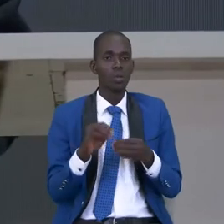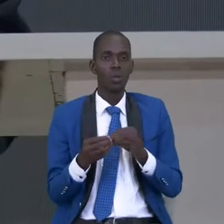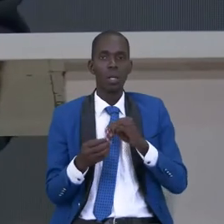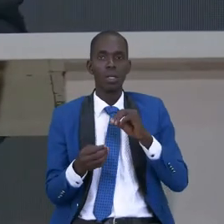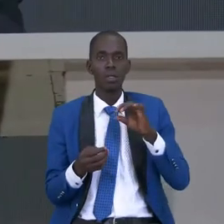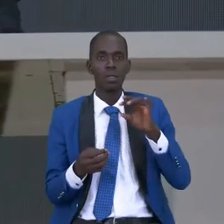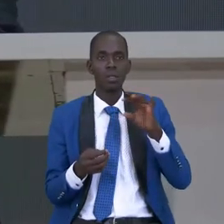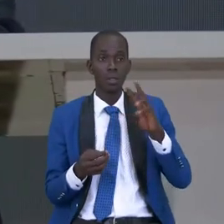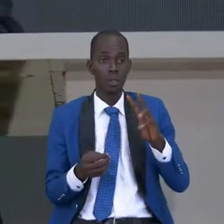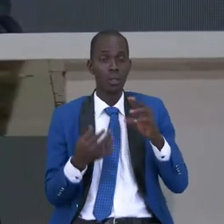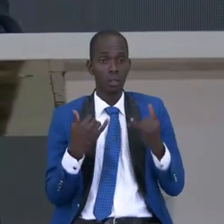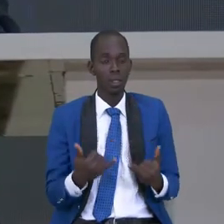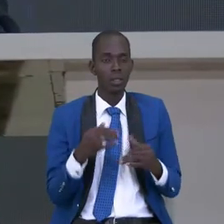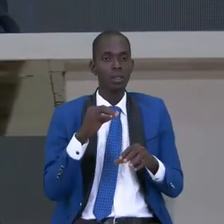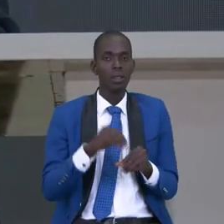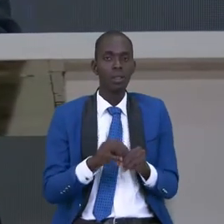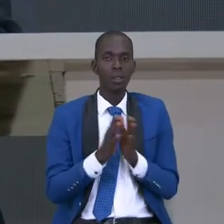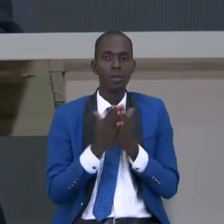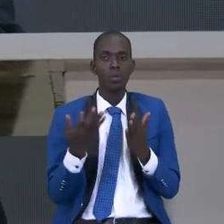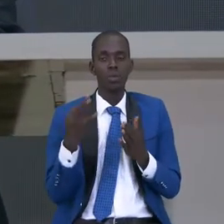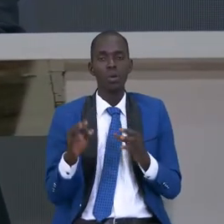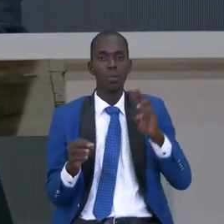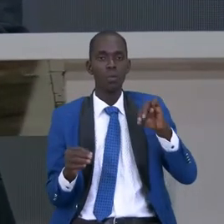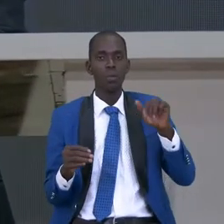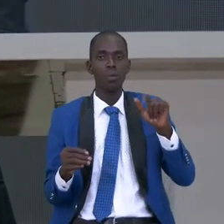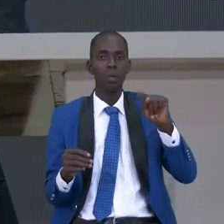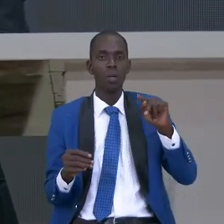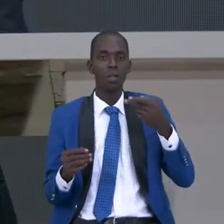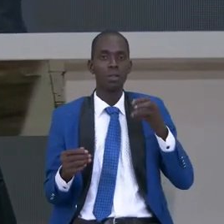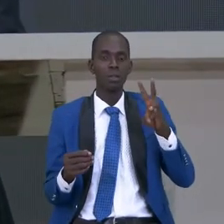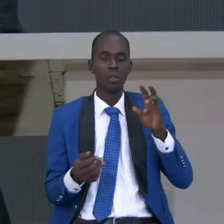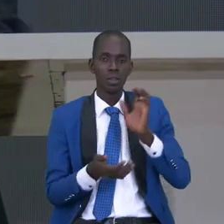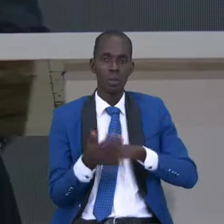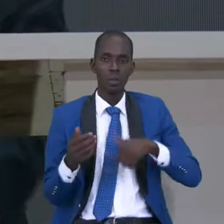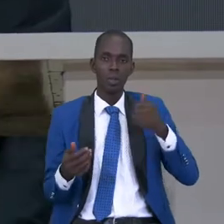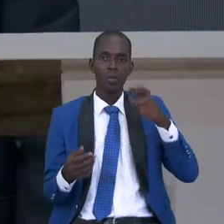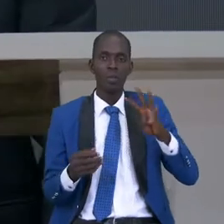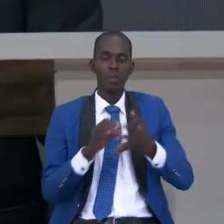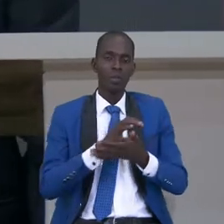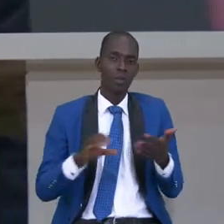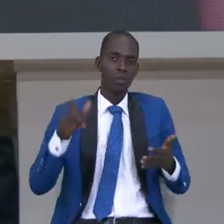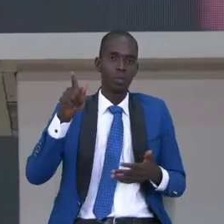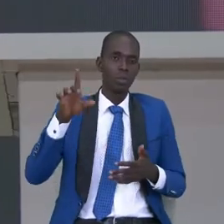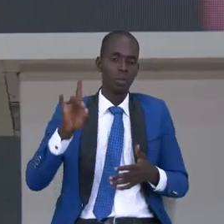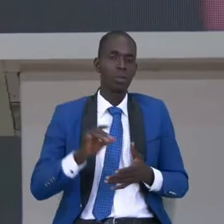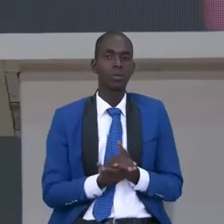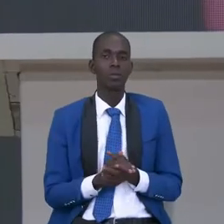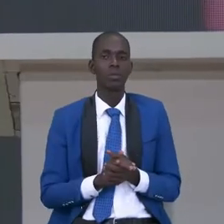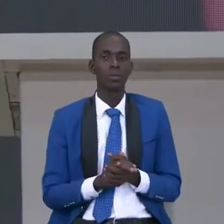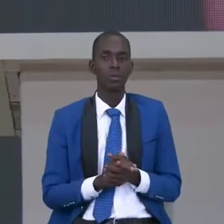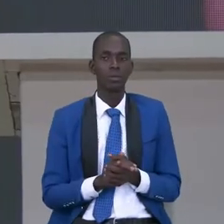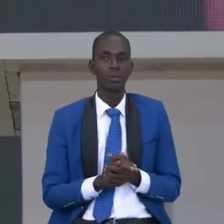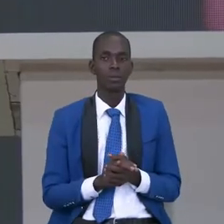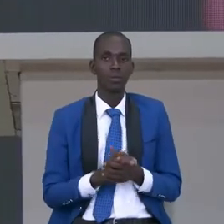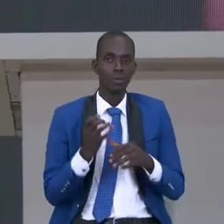in Matthew chapter 14, reading from verse 28,